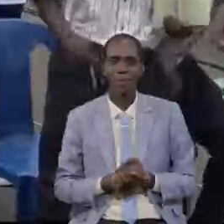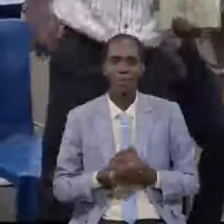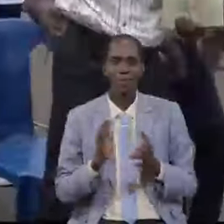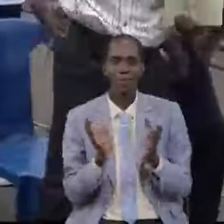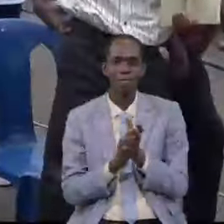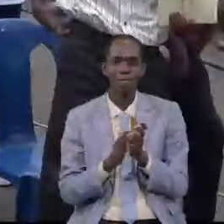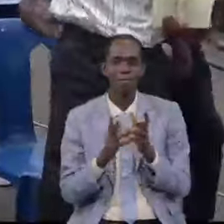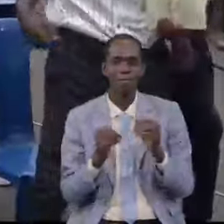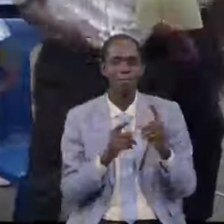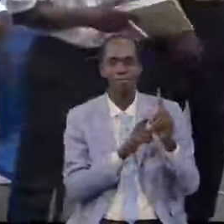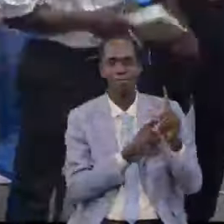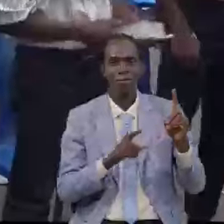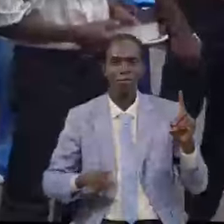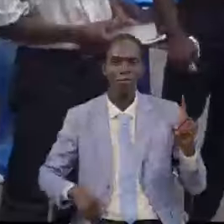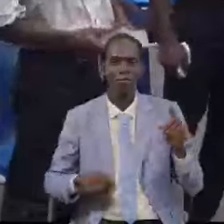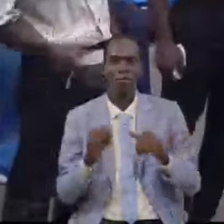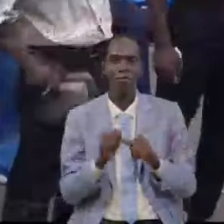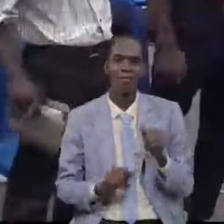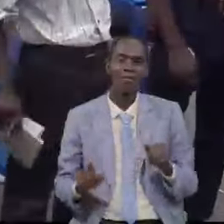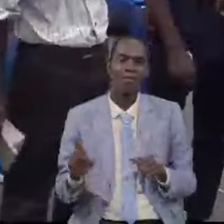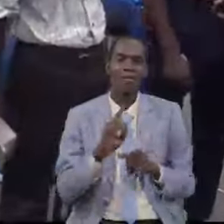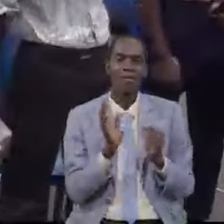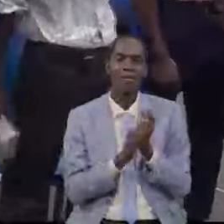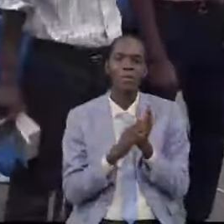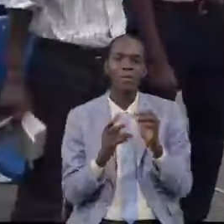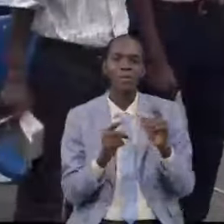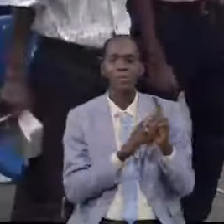Everybody, praise the Lord.